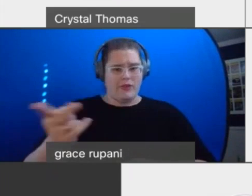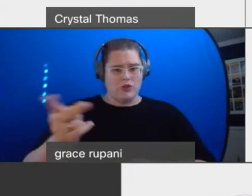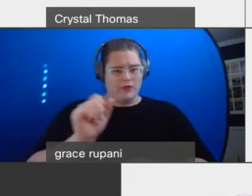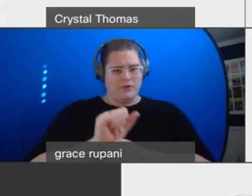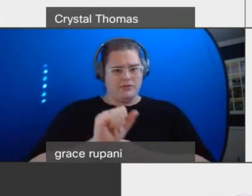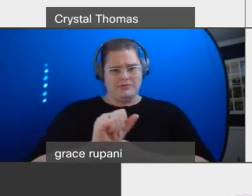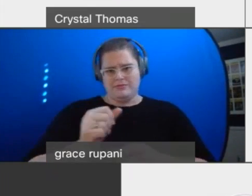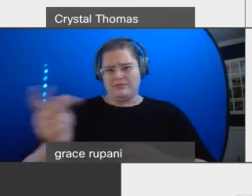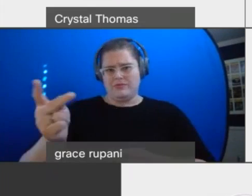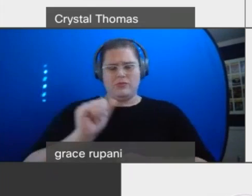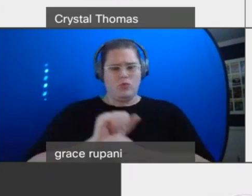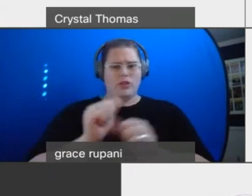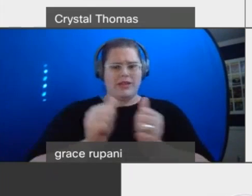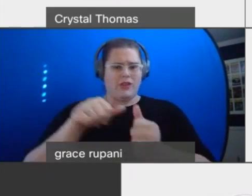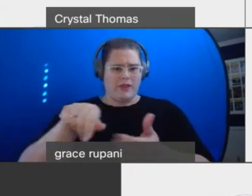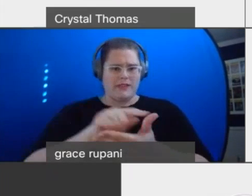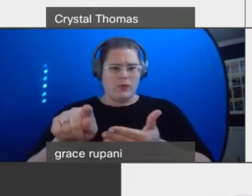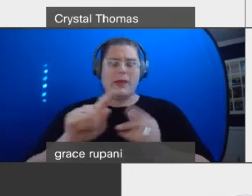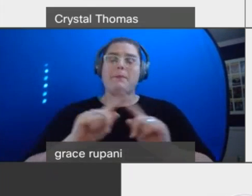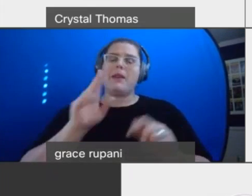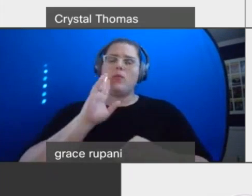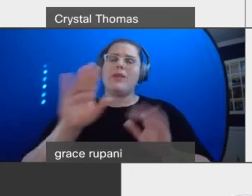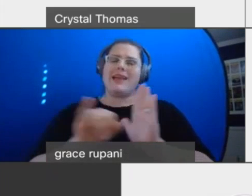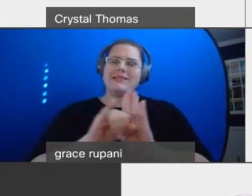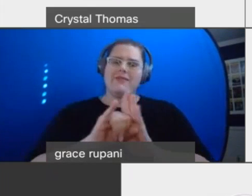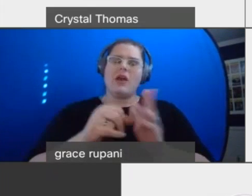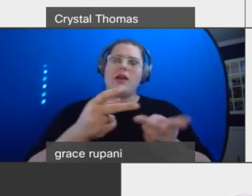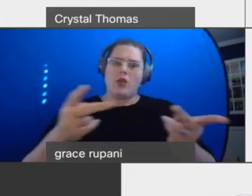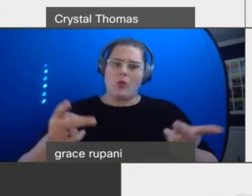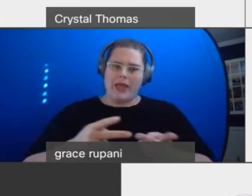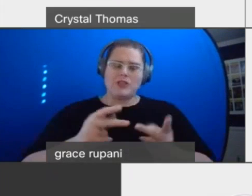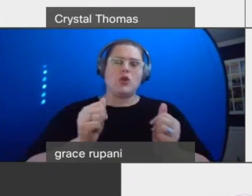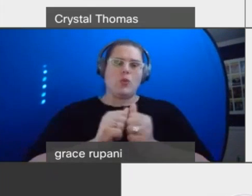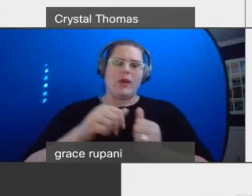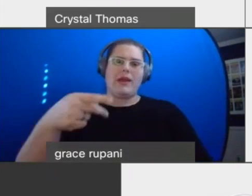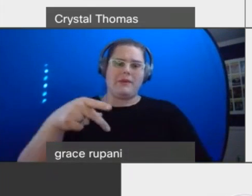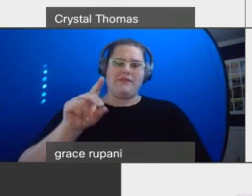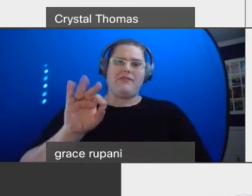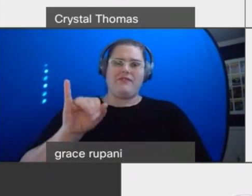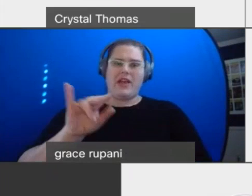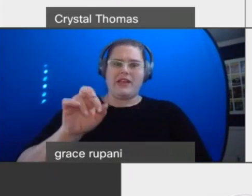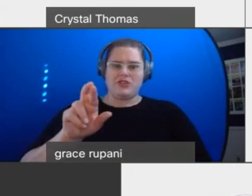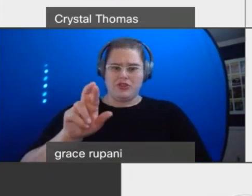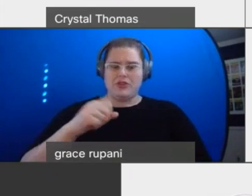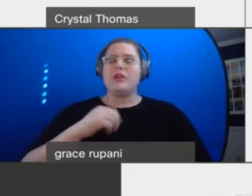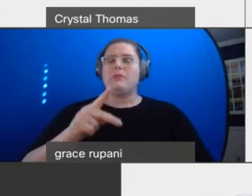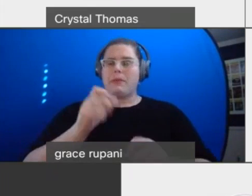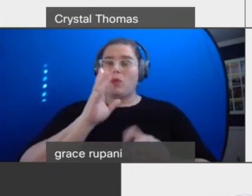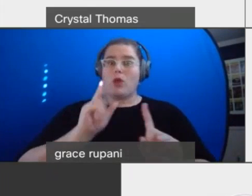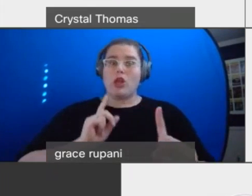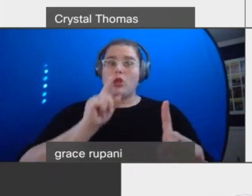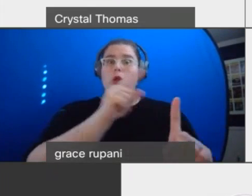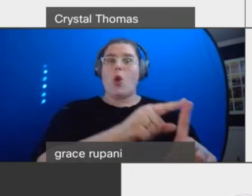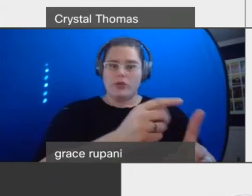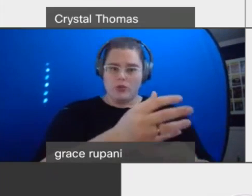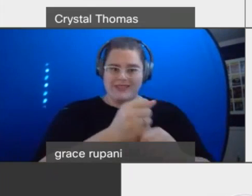be locations identified with the Pfizer vaccine where people will go to get the vaccine, correct? That